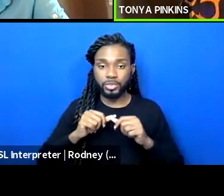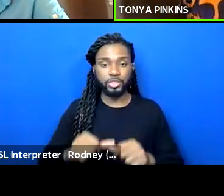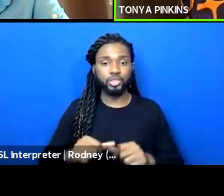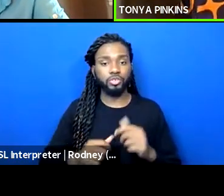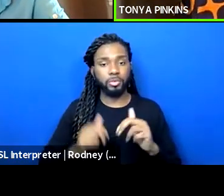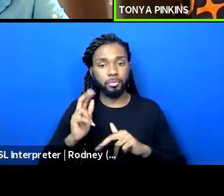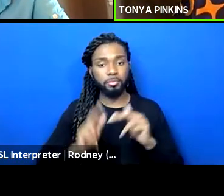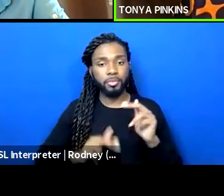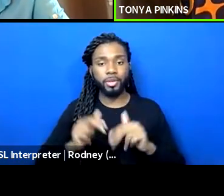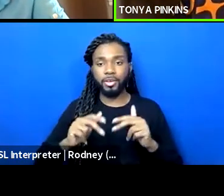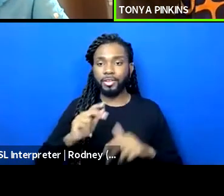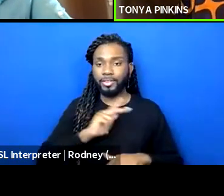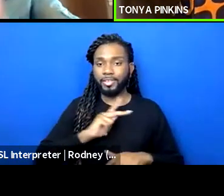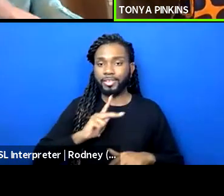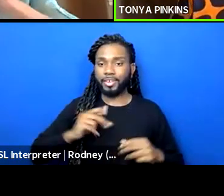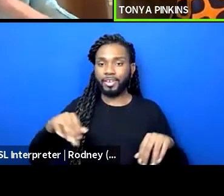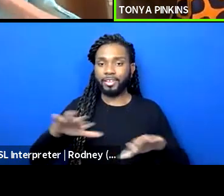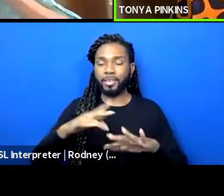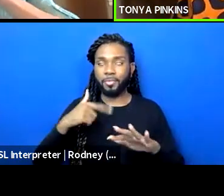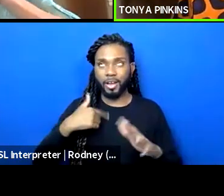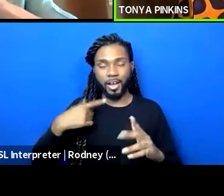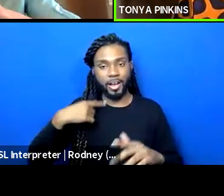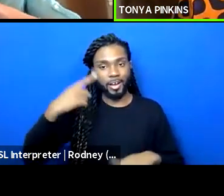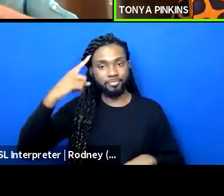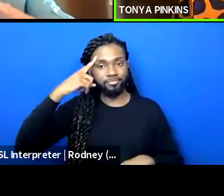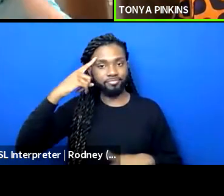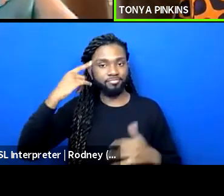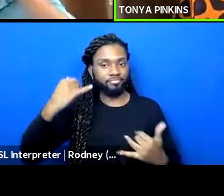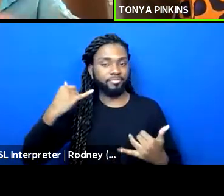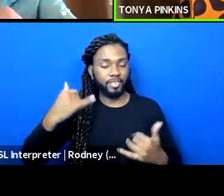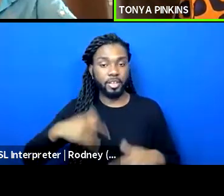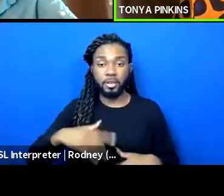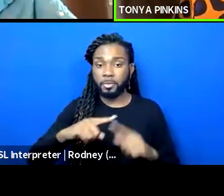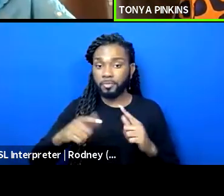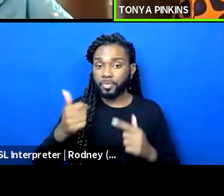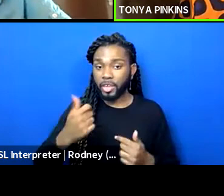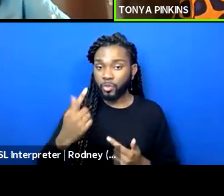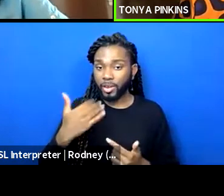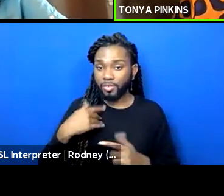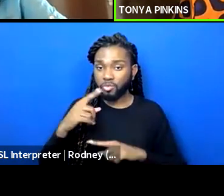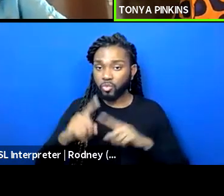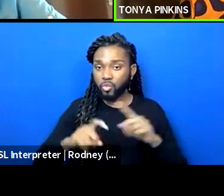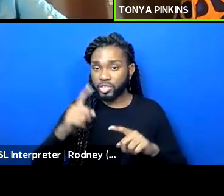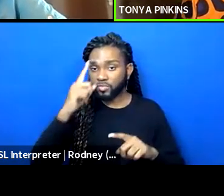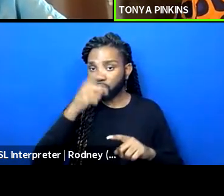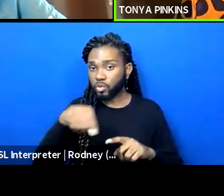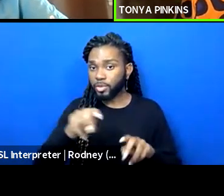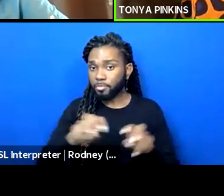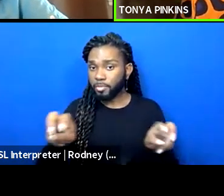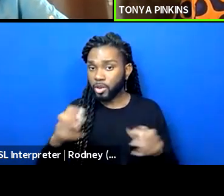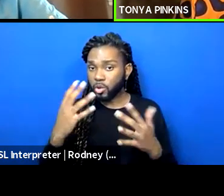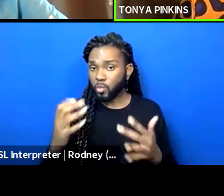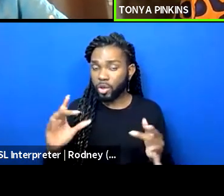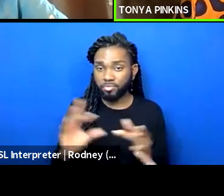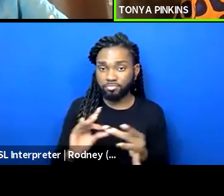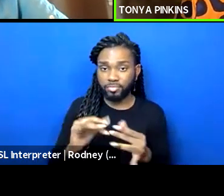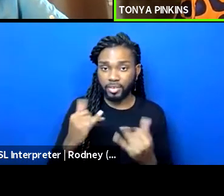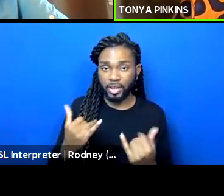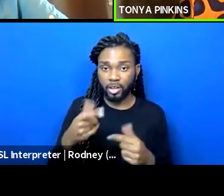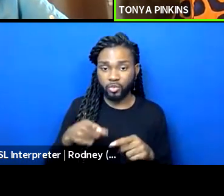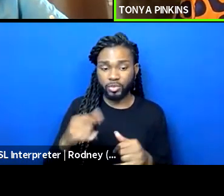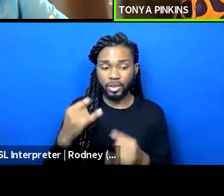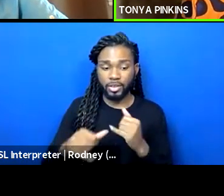the kingdoms that I have in mind. Is there anyone out there who has a question for anyone on the panel and they want to come up right now in these last 10 minutes?